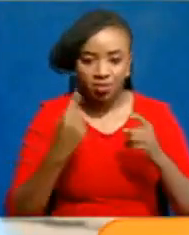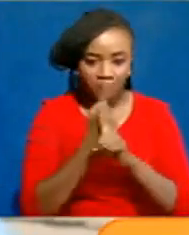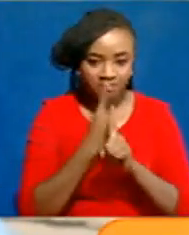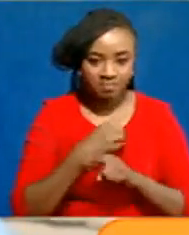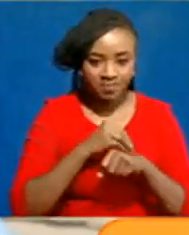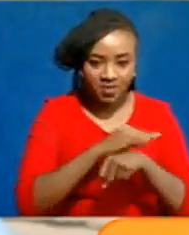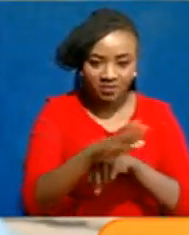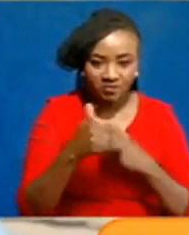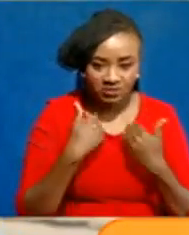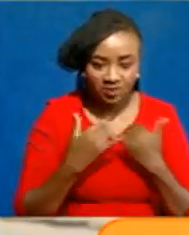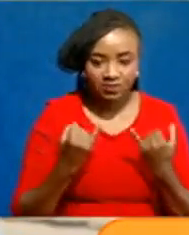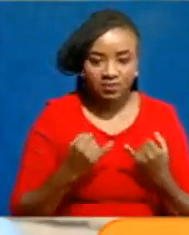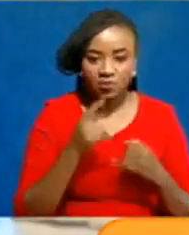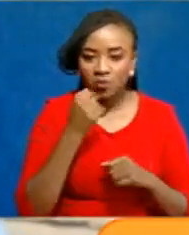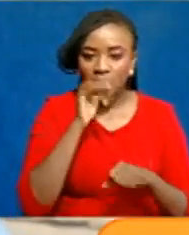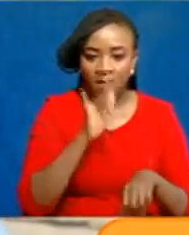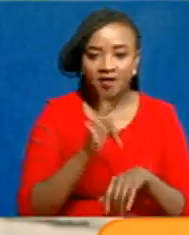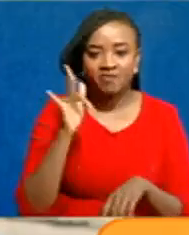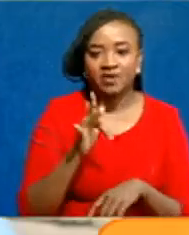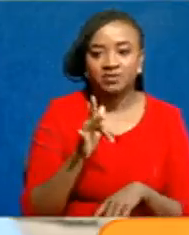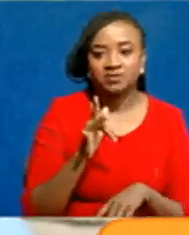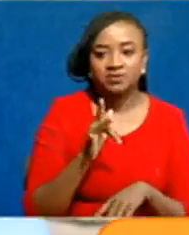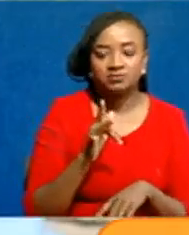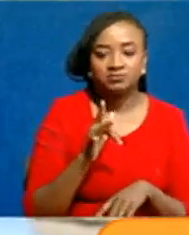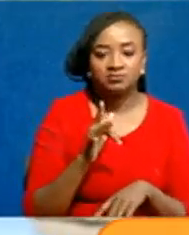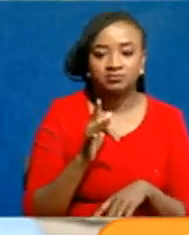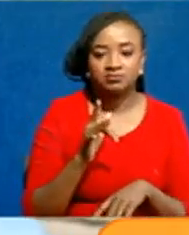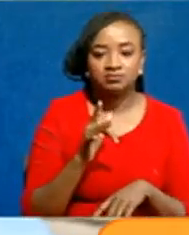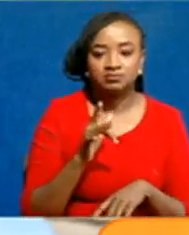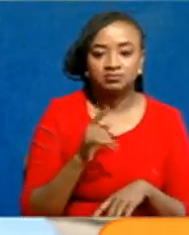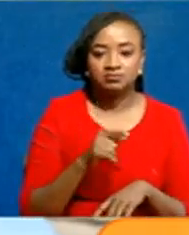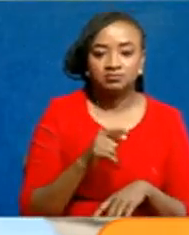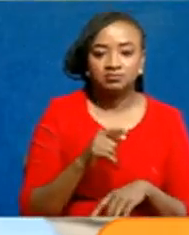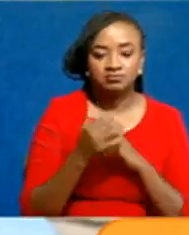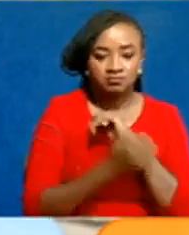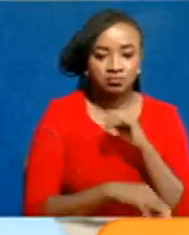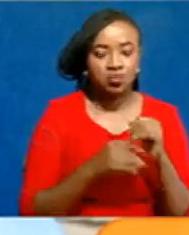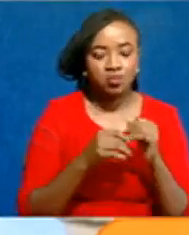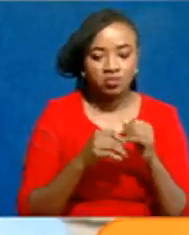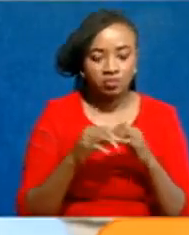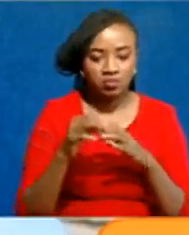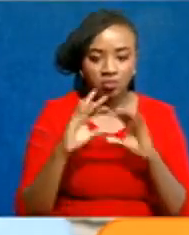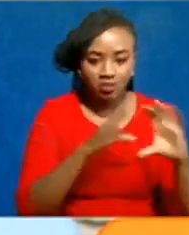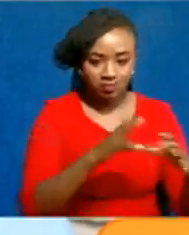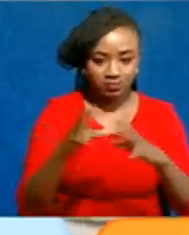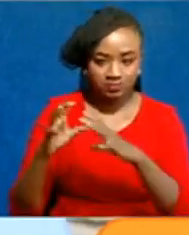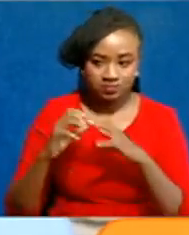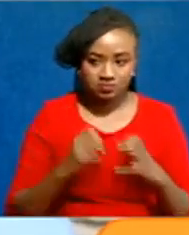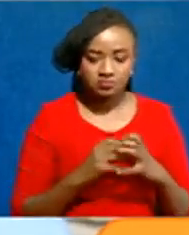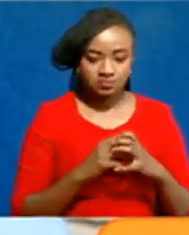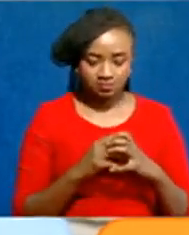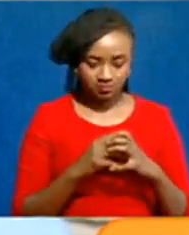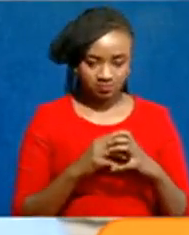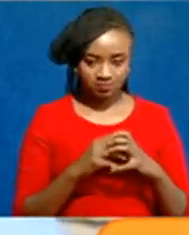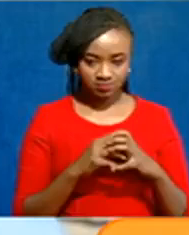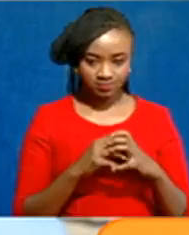that affect, you know, the poorer communities around the place. It's a lot of it is based on